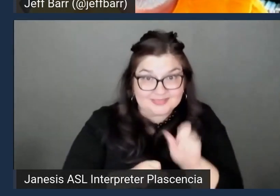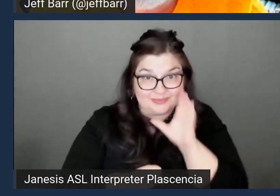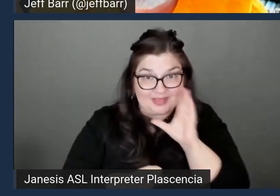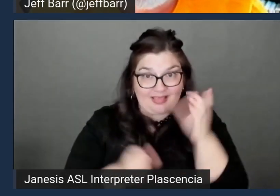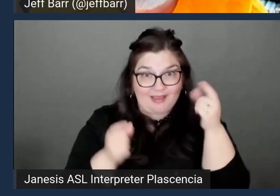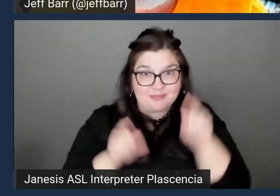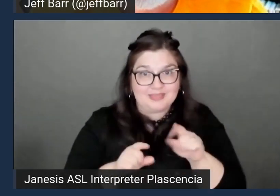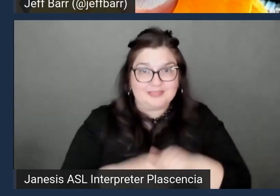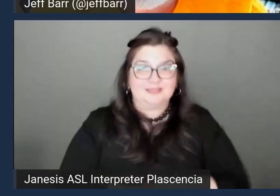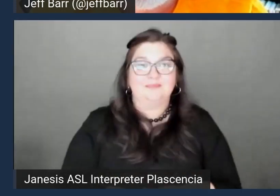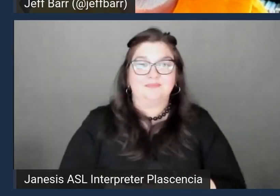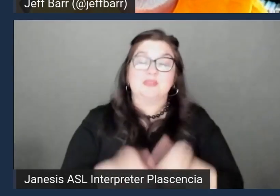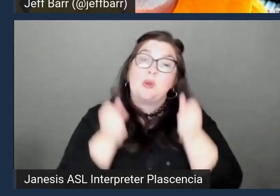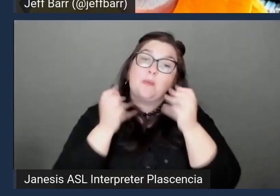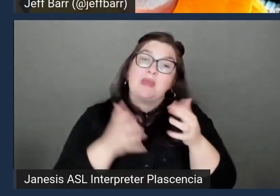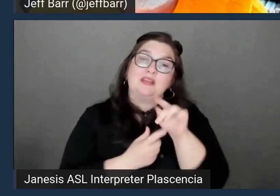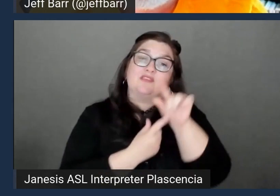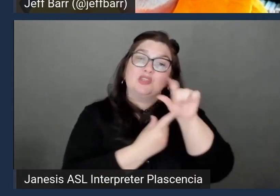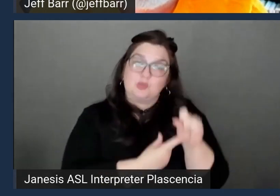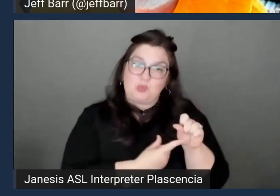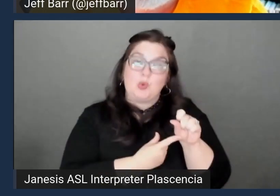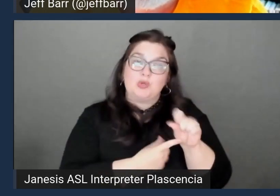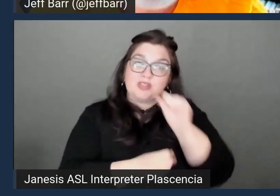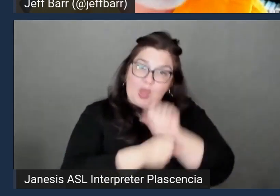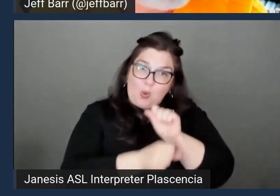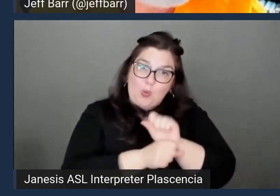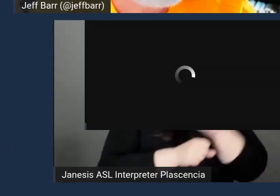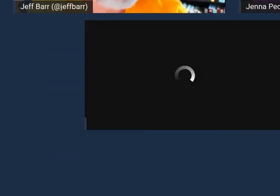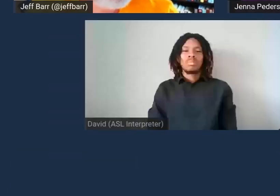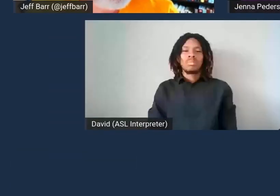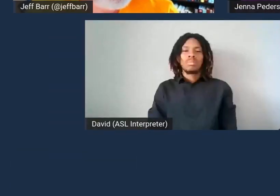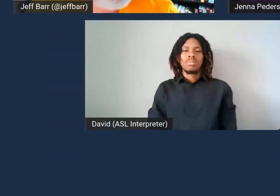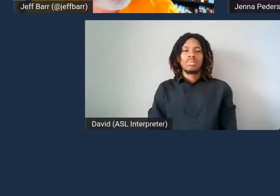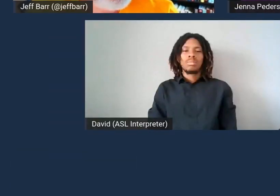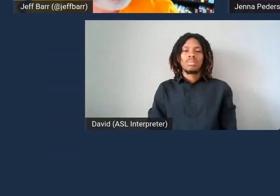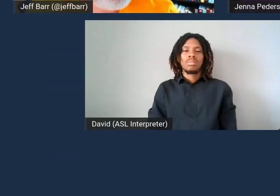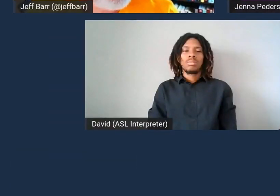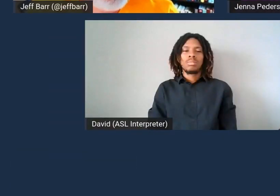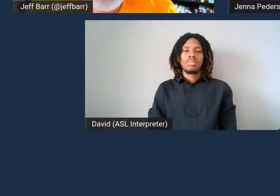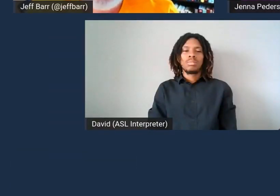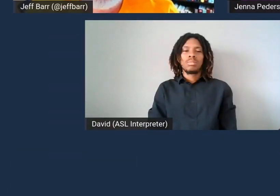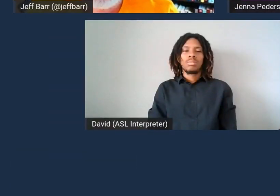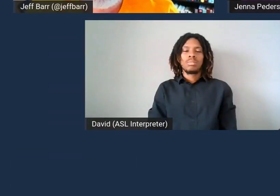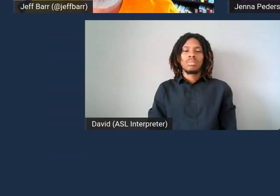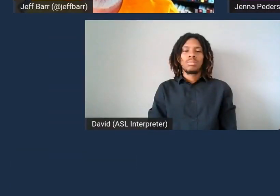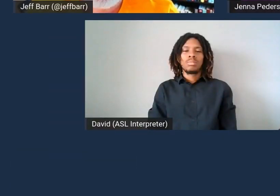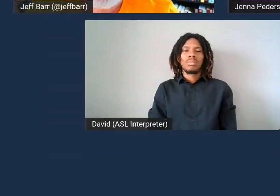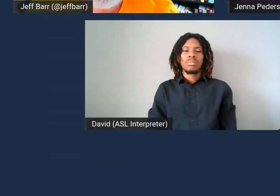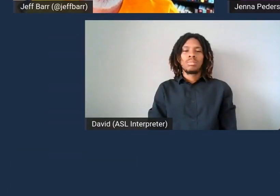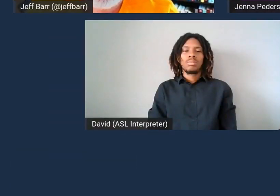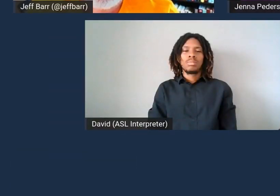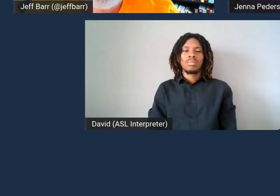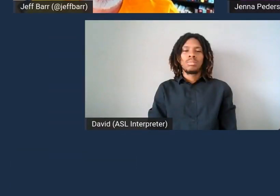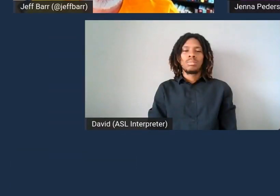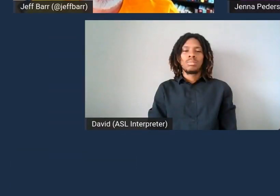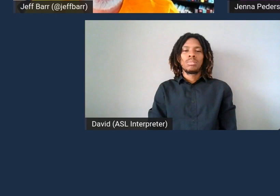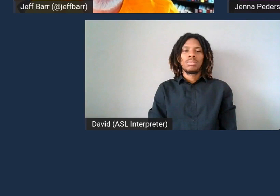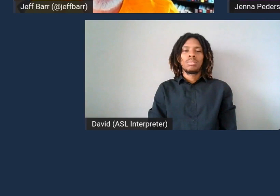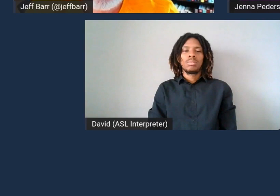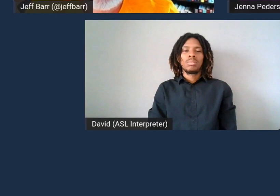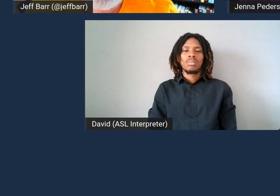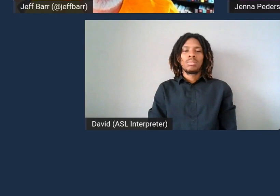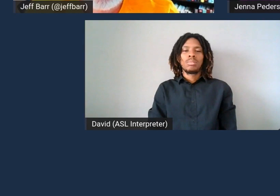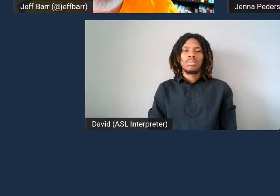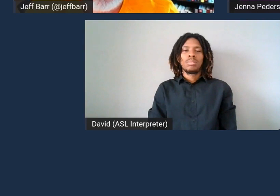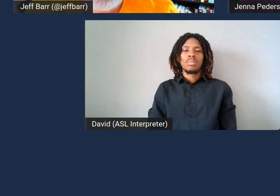tools that work with open source, we're committed to those as well. The clients, as we said, we're forking, and